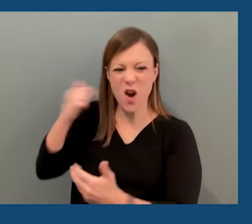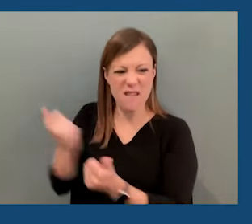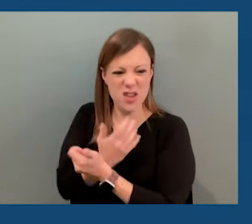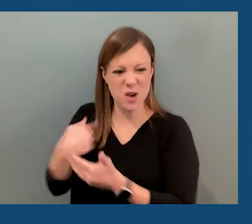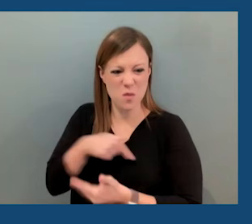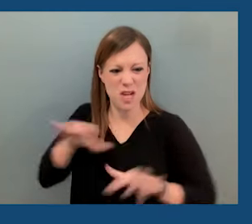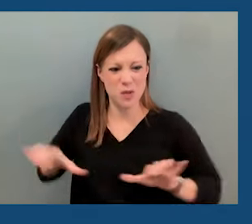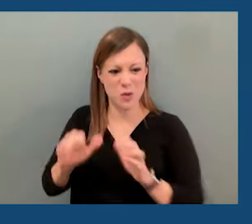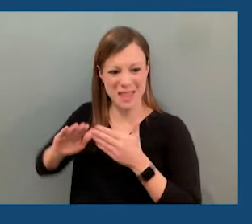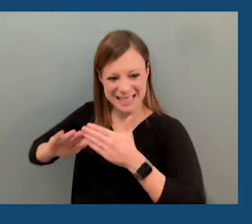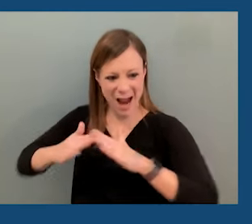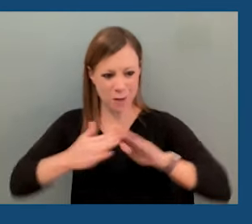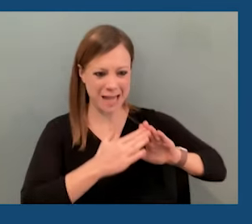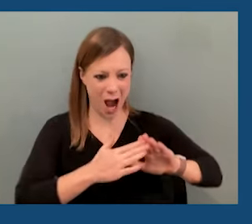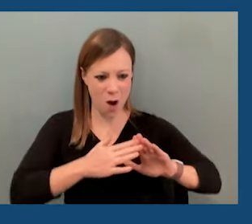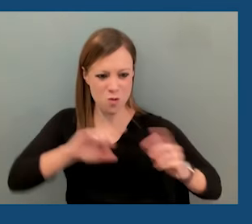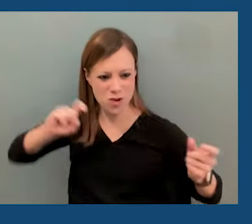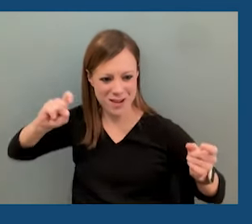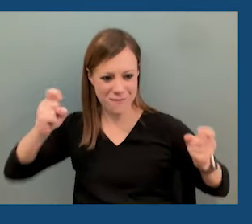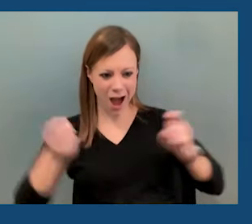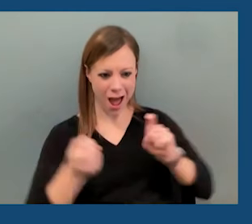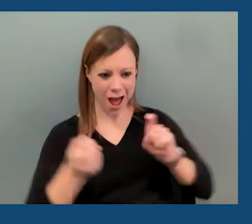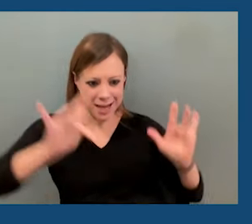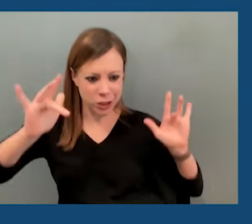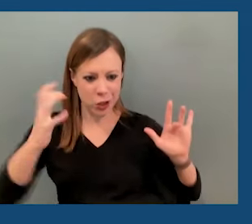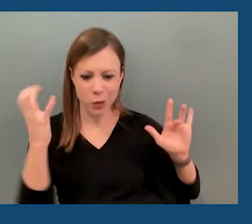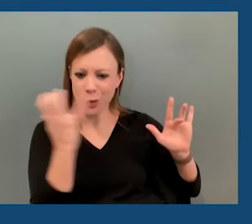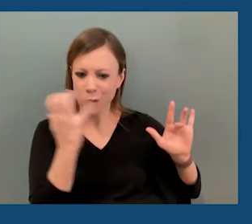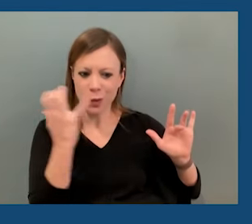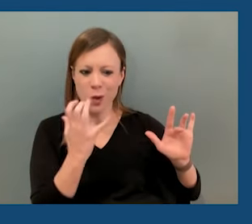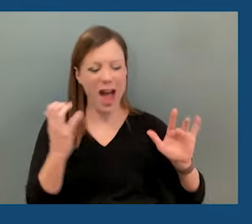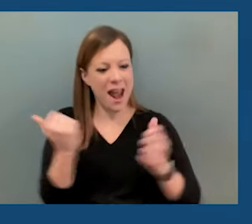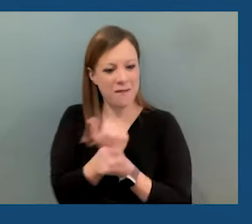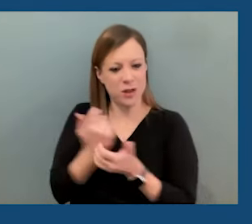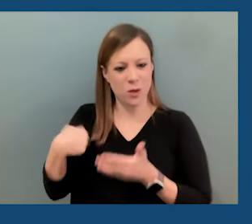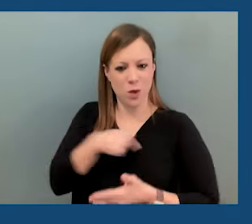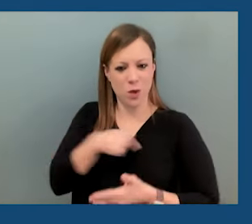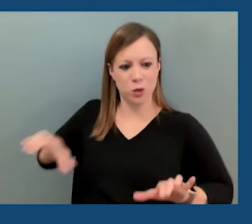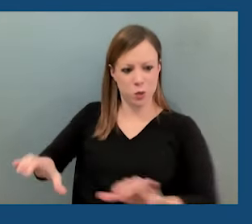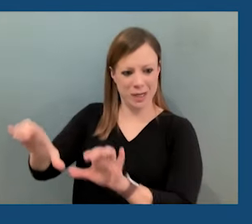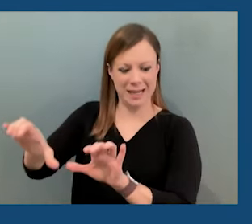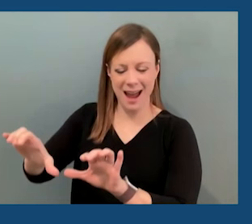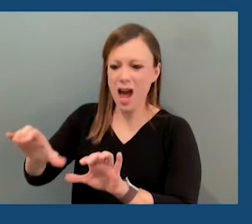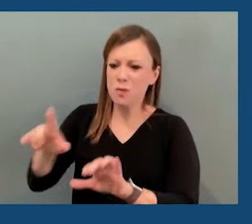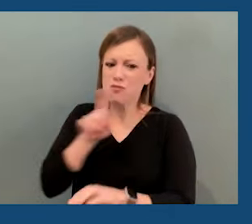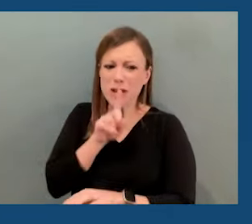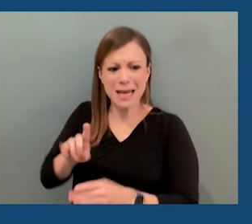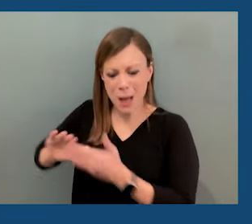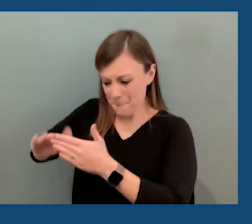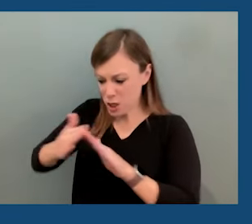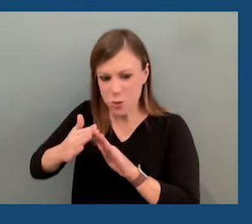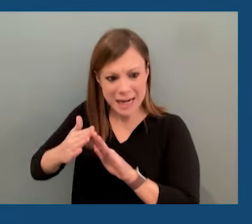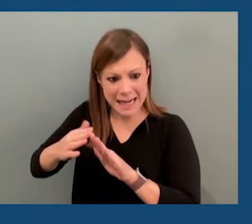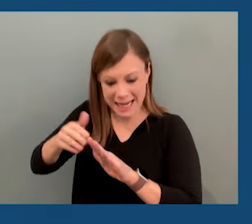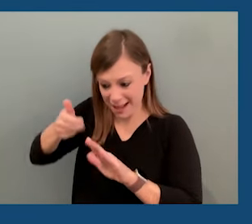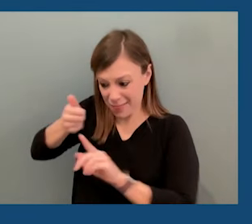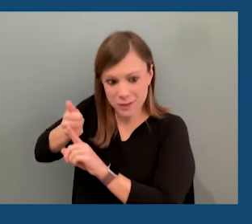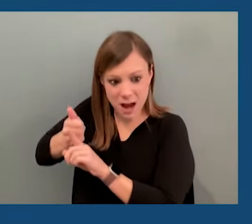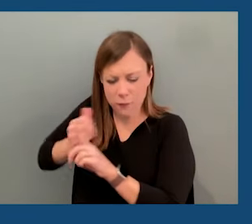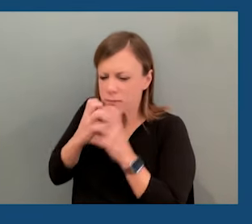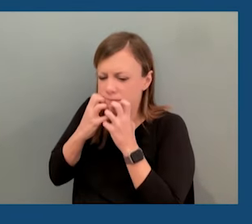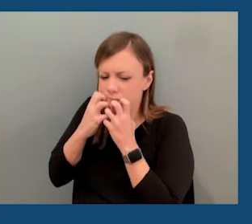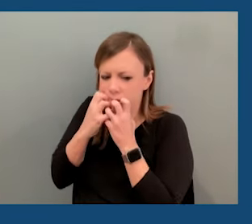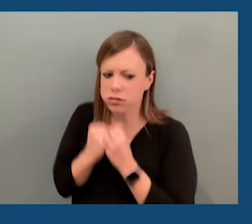Forward, because she understands how important communities are to the downtown regions. She knows that as we talk about